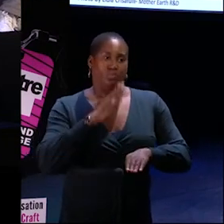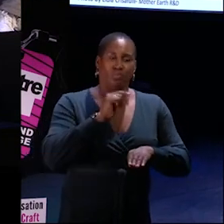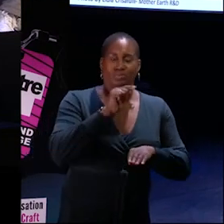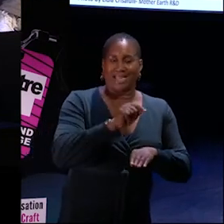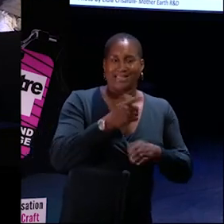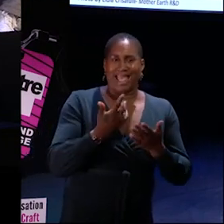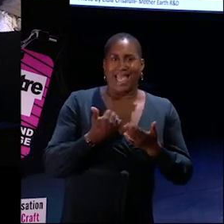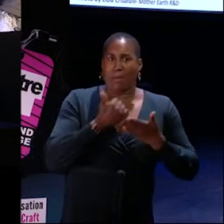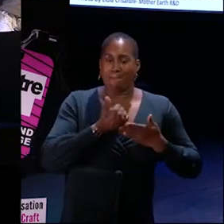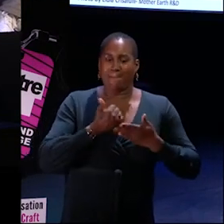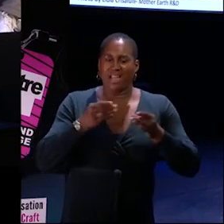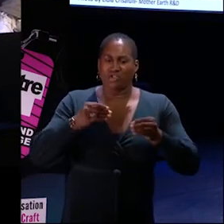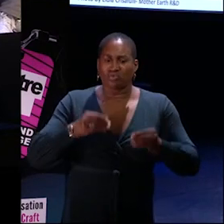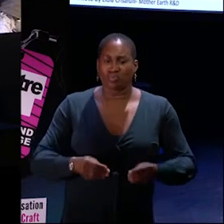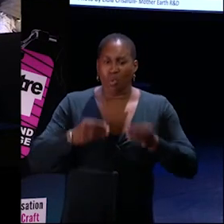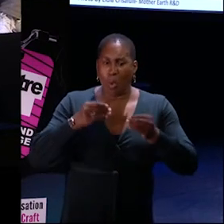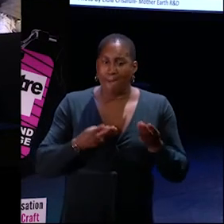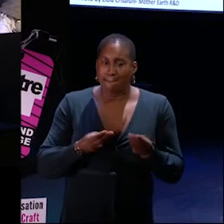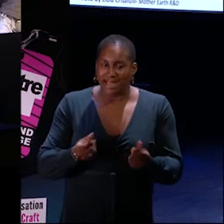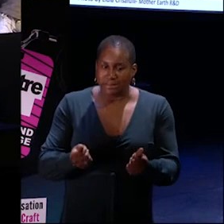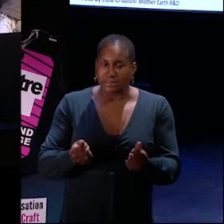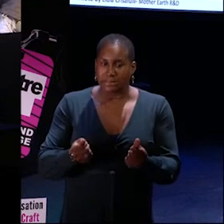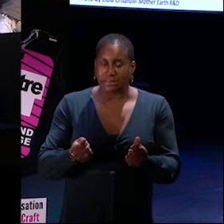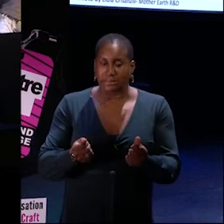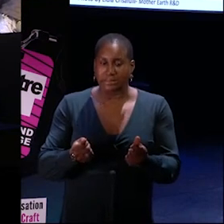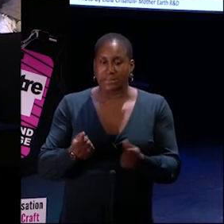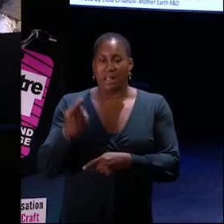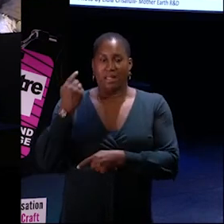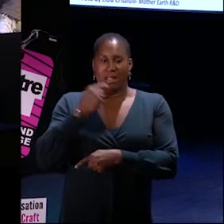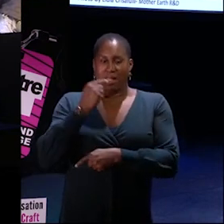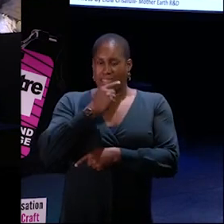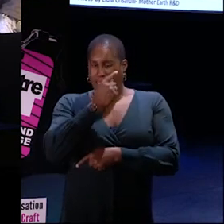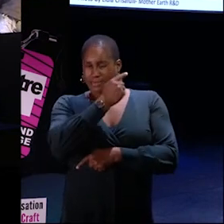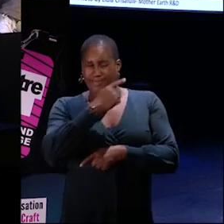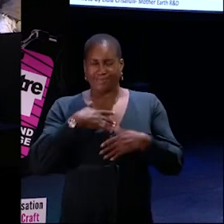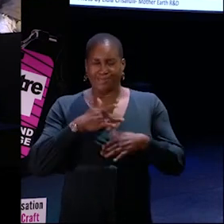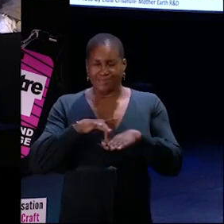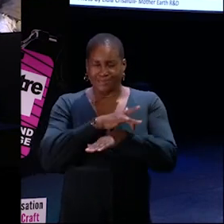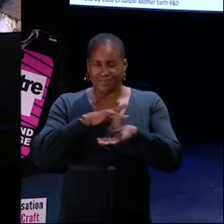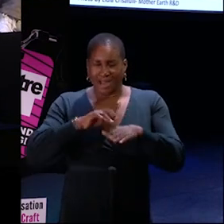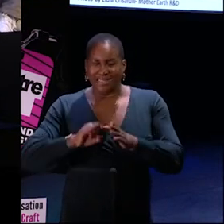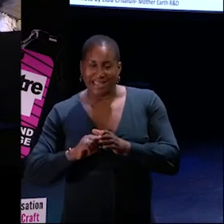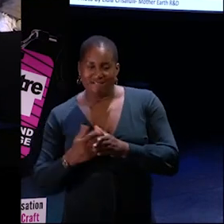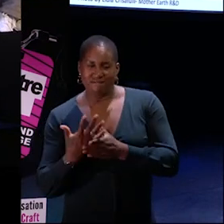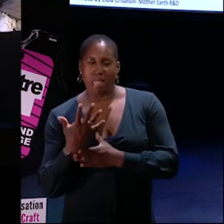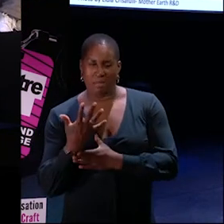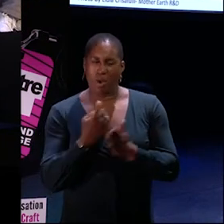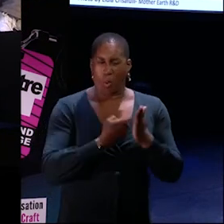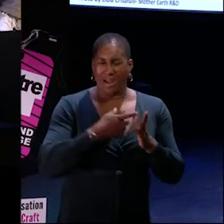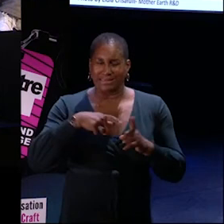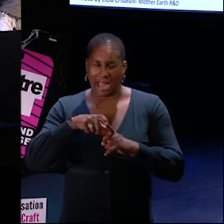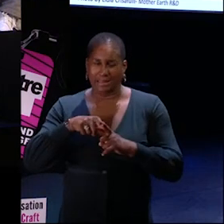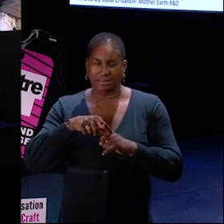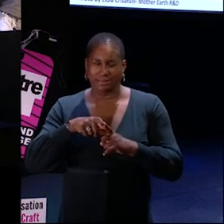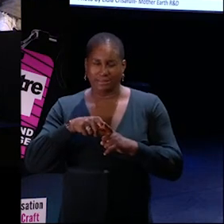well. Now, because this show's still in development, I can't reflect on it too much yet, but